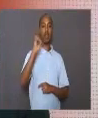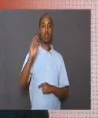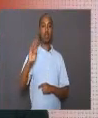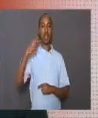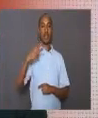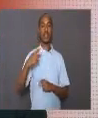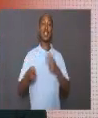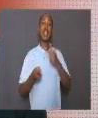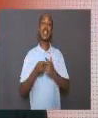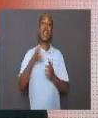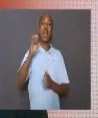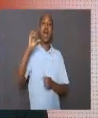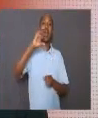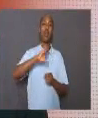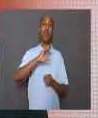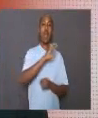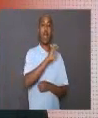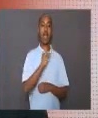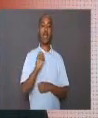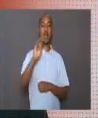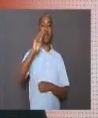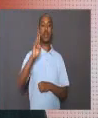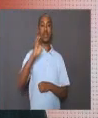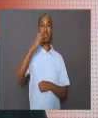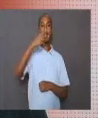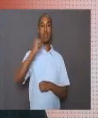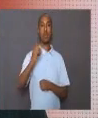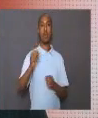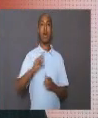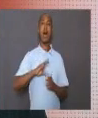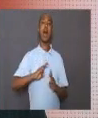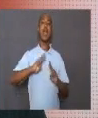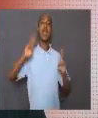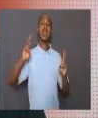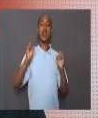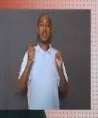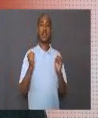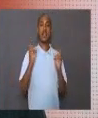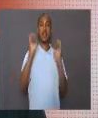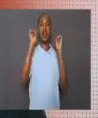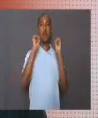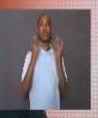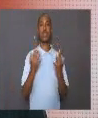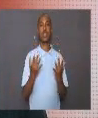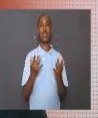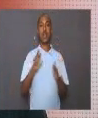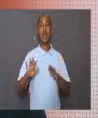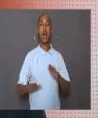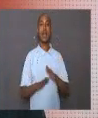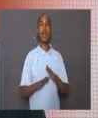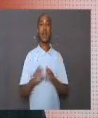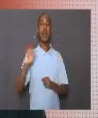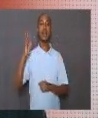Tertiary alcohols and ketones highly resist oxidation. Under a set